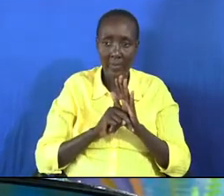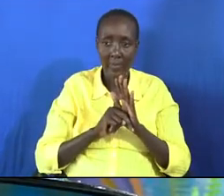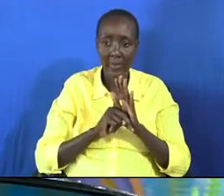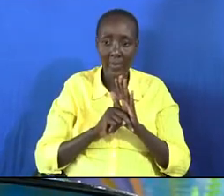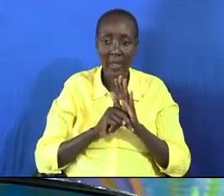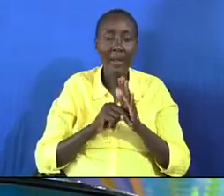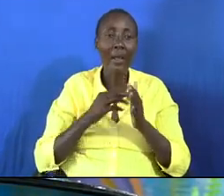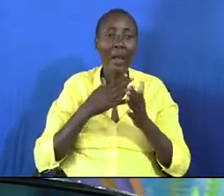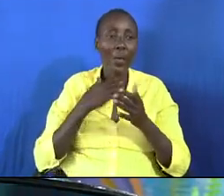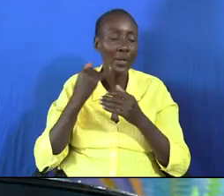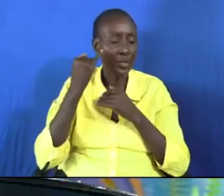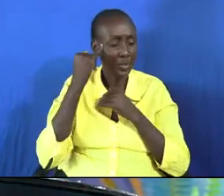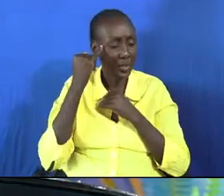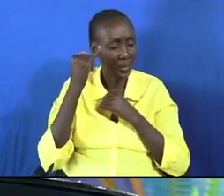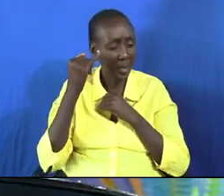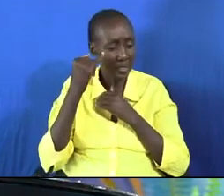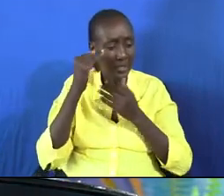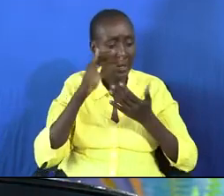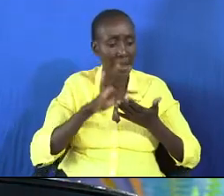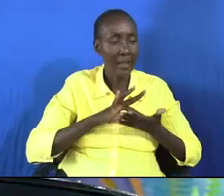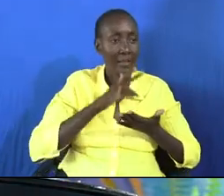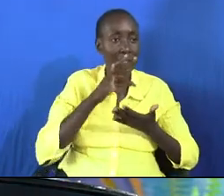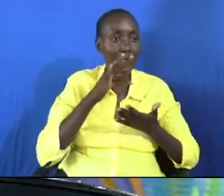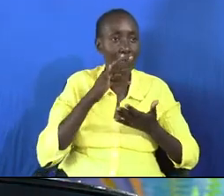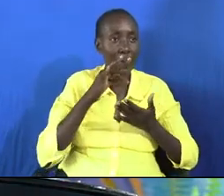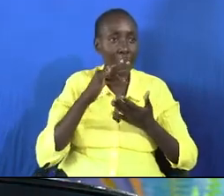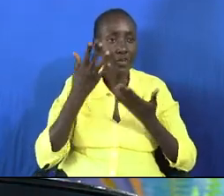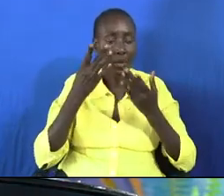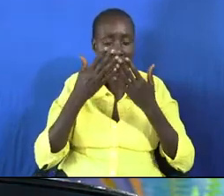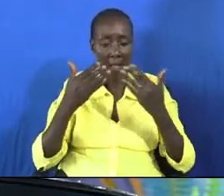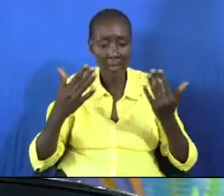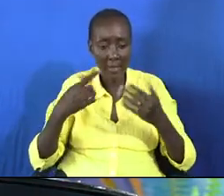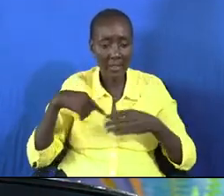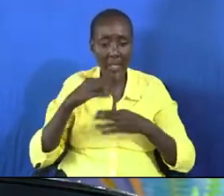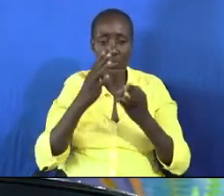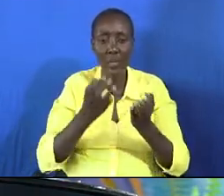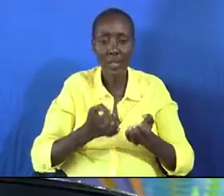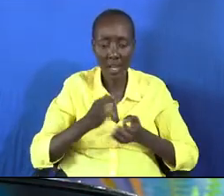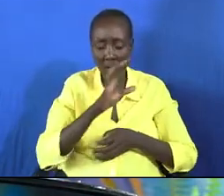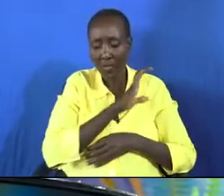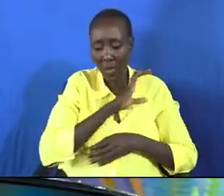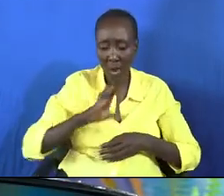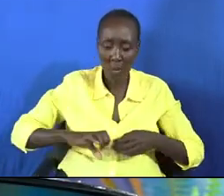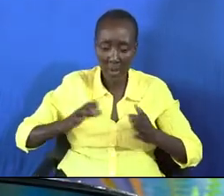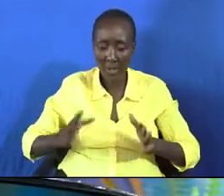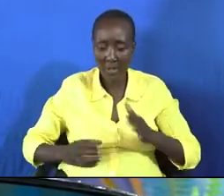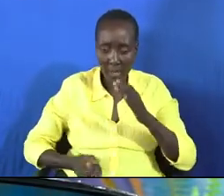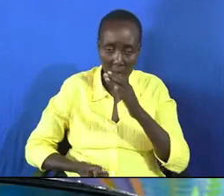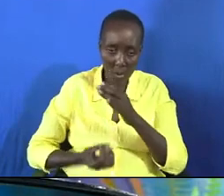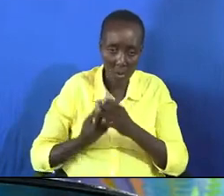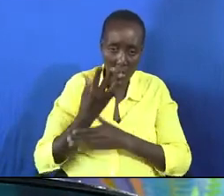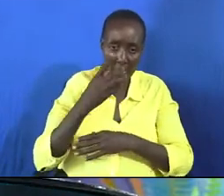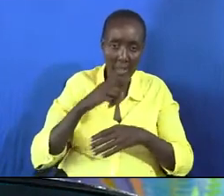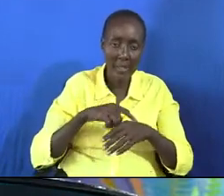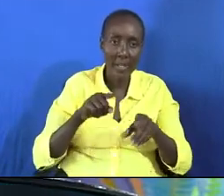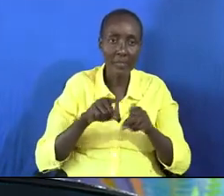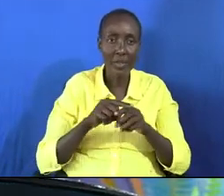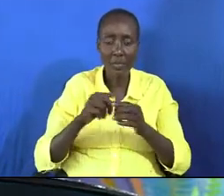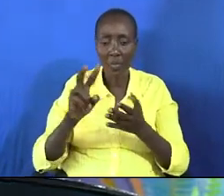want to imagine it's the spiritual disciplines that we need for our Christian growth. And when we look